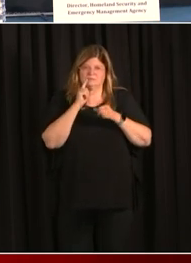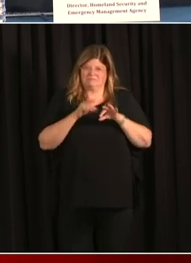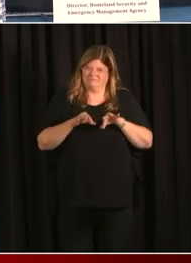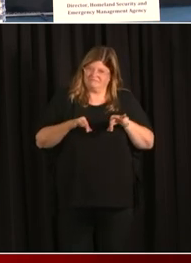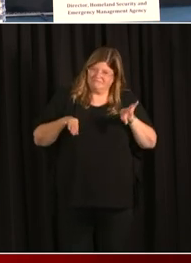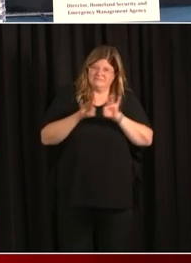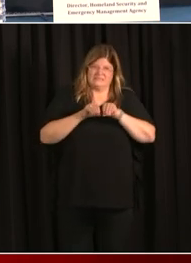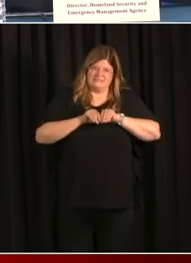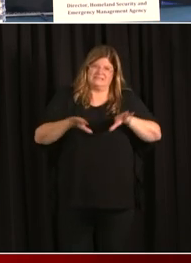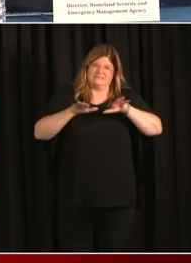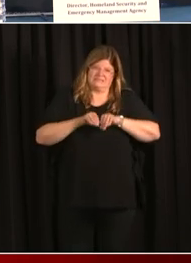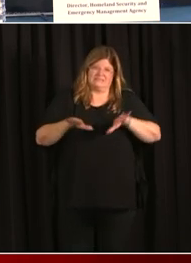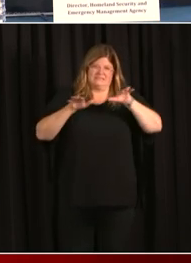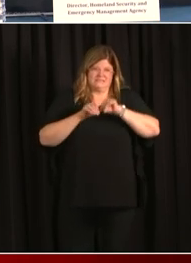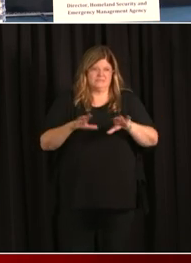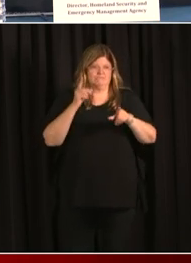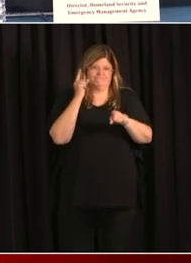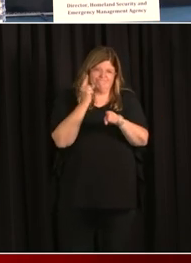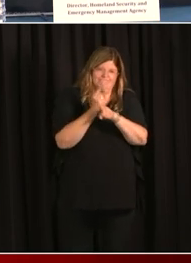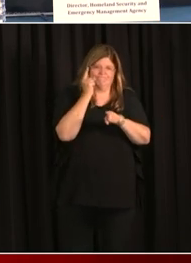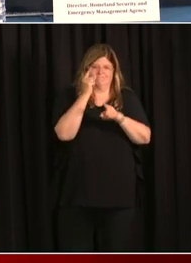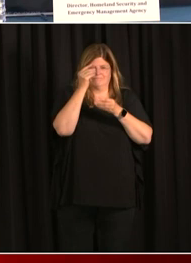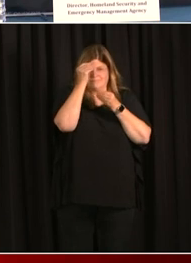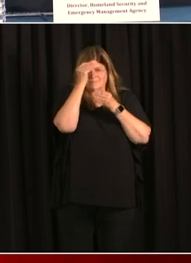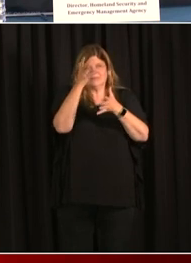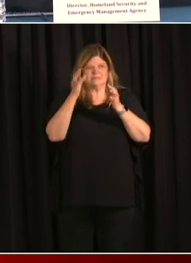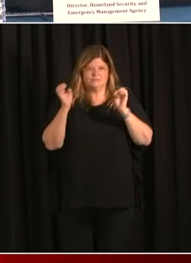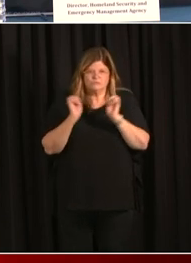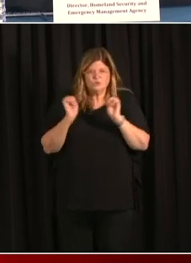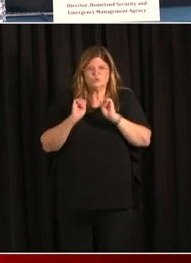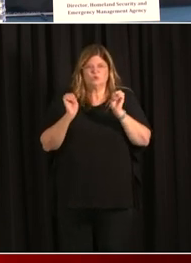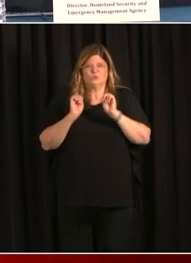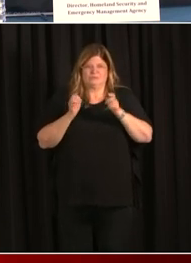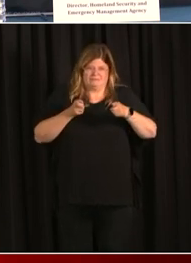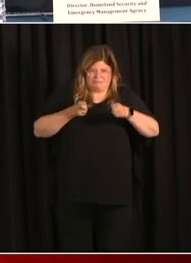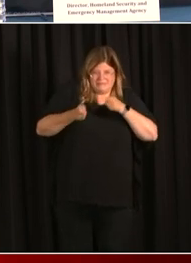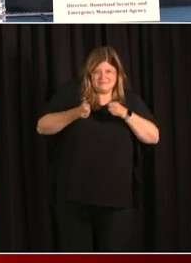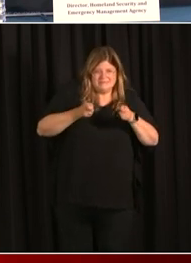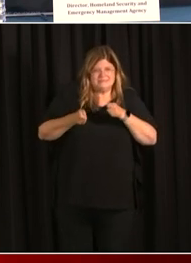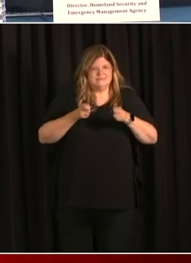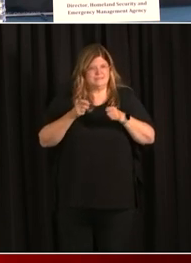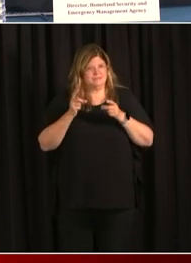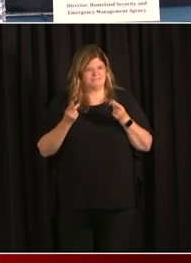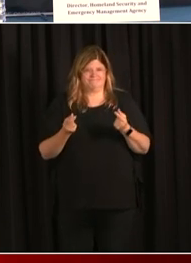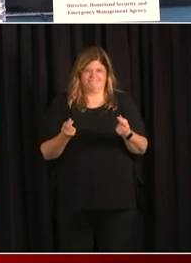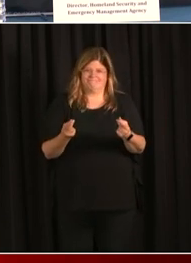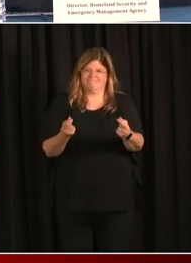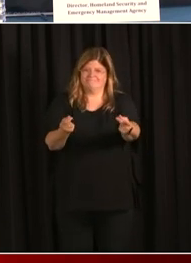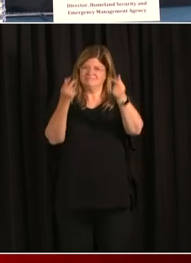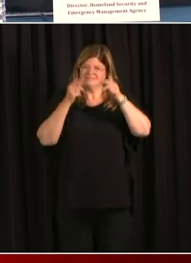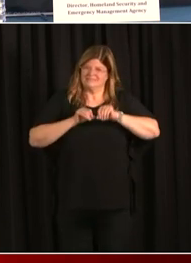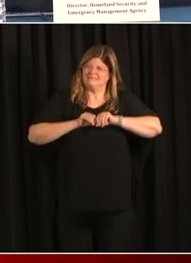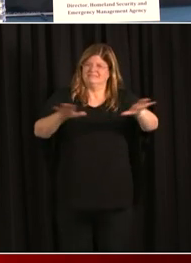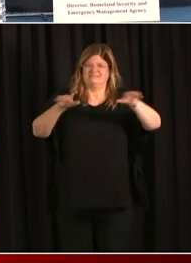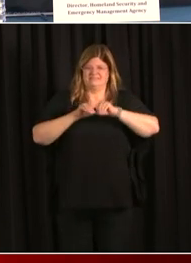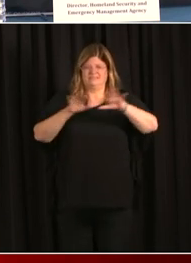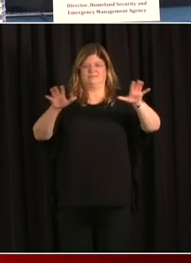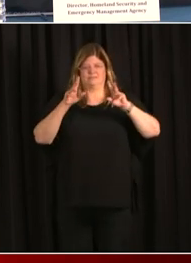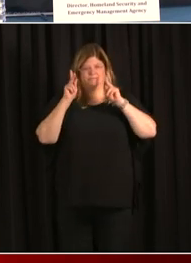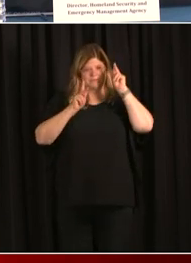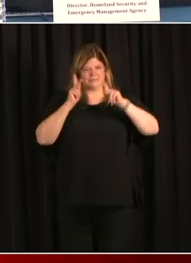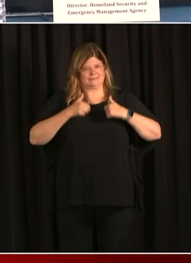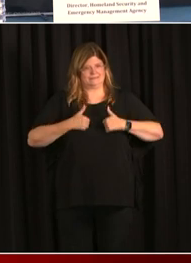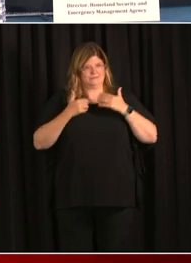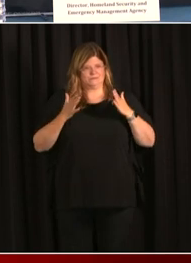out accurate information. And in an emergency, from an emergency management standpoint, you need to be able to tell residents what they need to do and